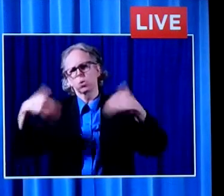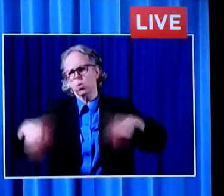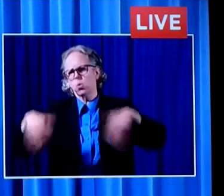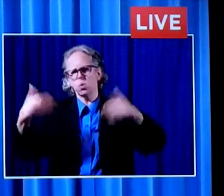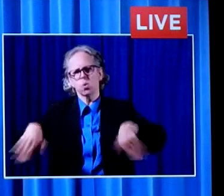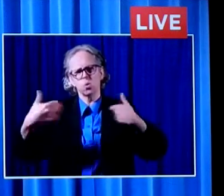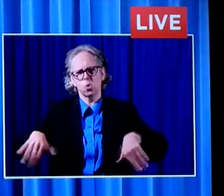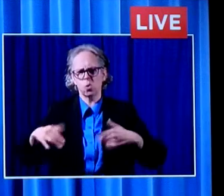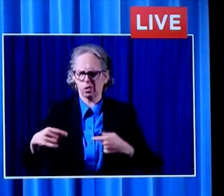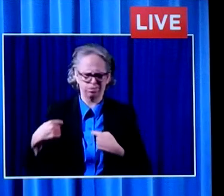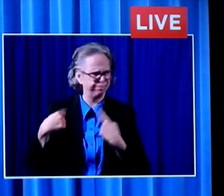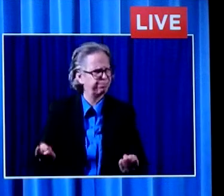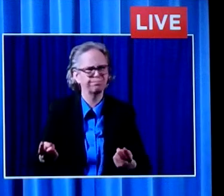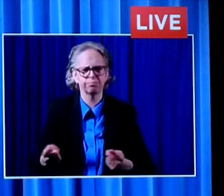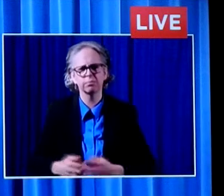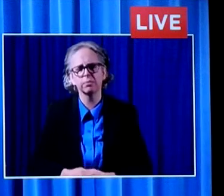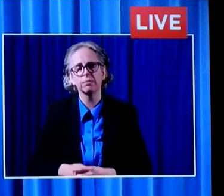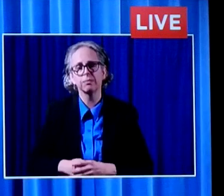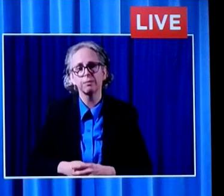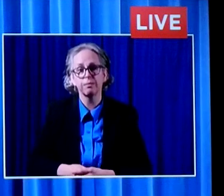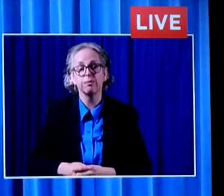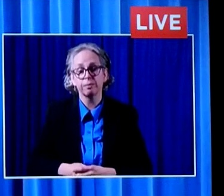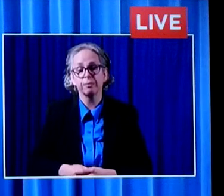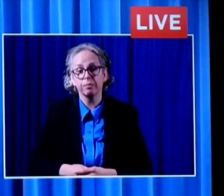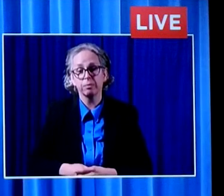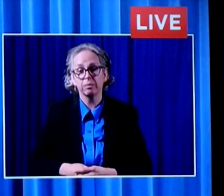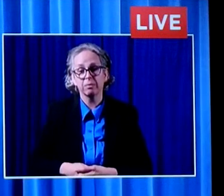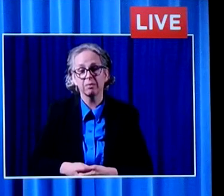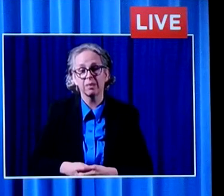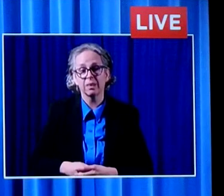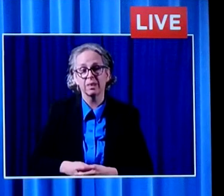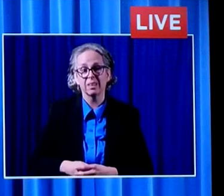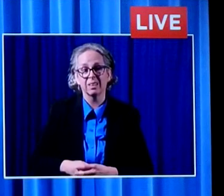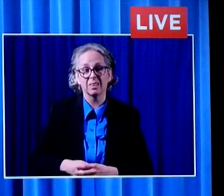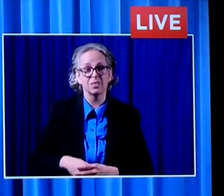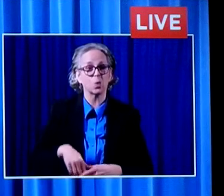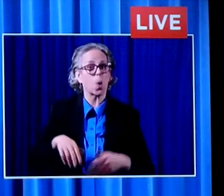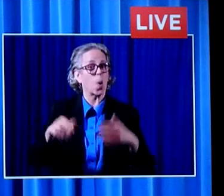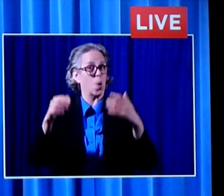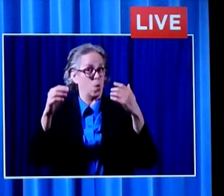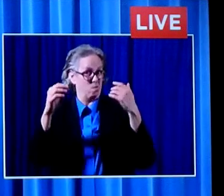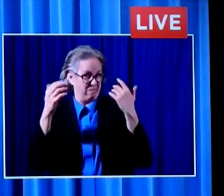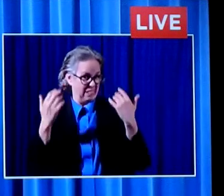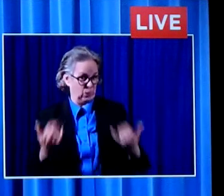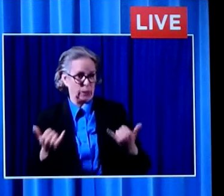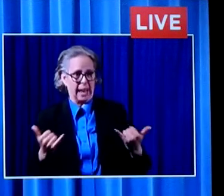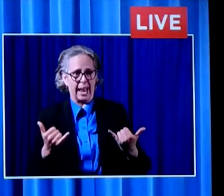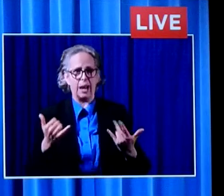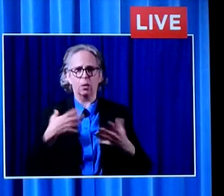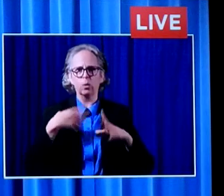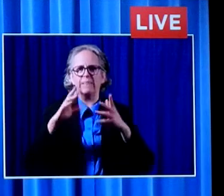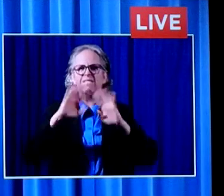several months. The news about the coronavirus. We are releasing guidance today. That's right. It is at